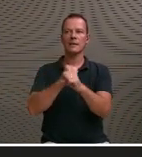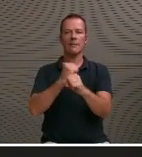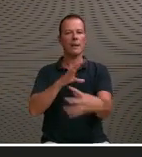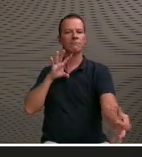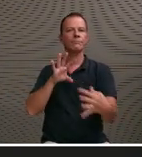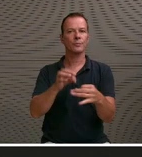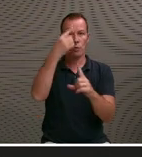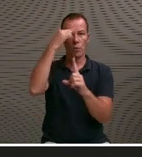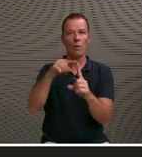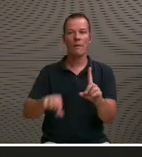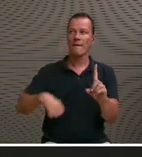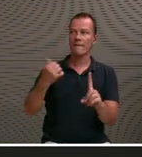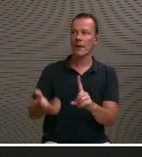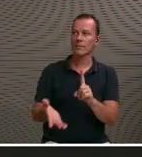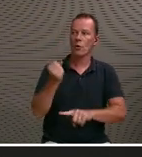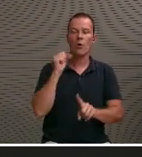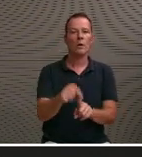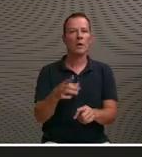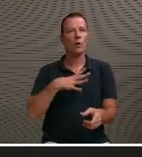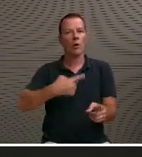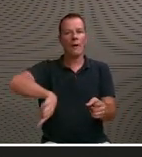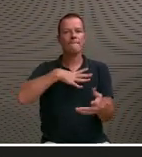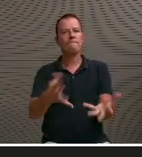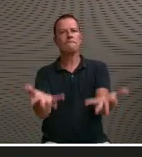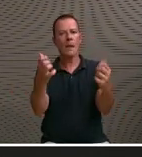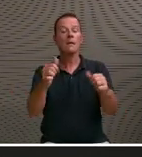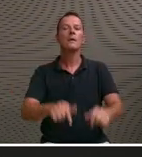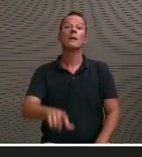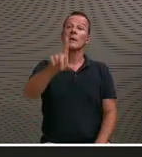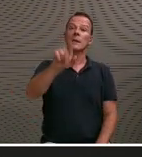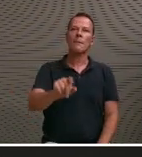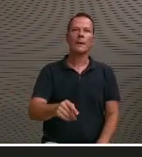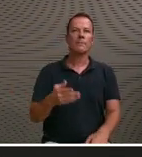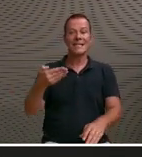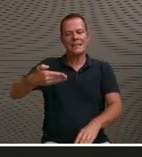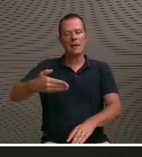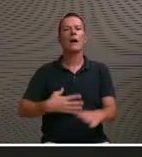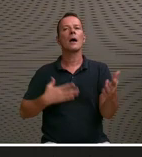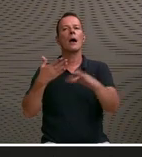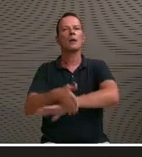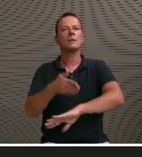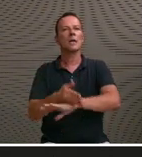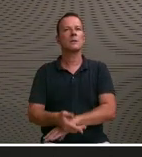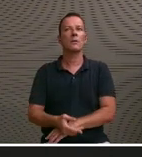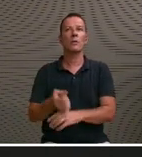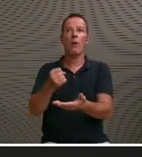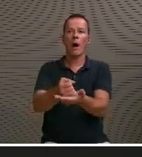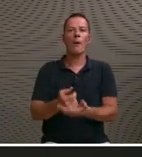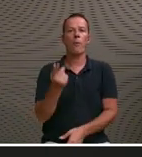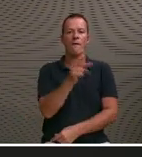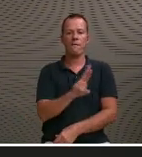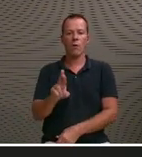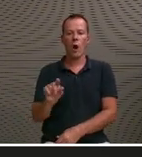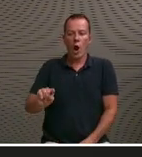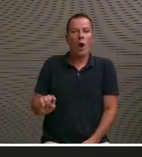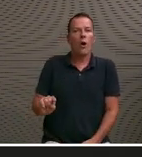innovation should be able to command. Number seven, access low-cost finance. You really need to think in a granular way, not only about